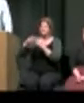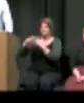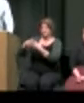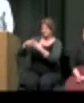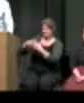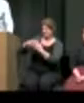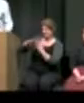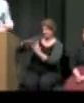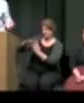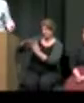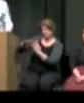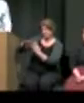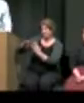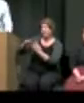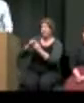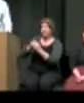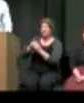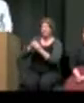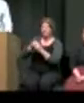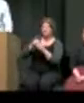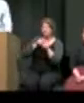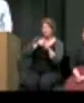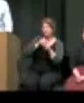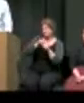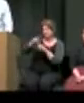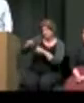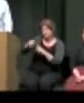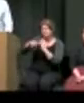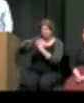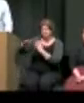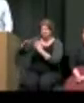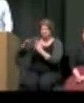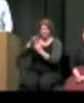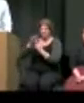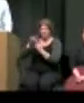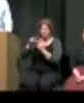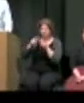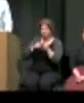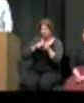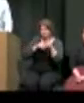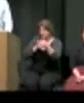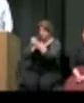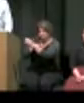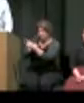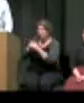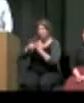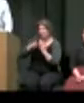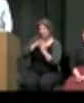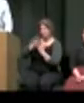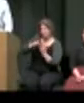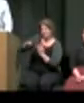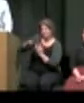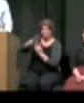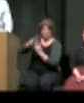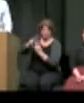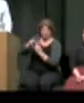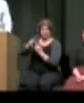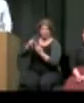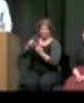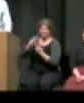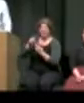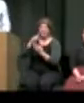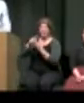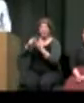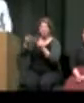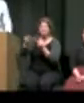able to pump that along with truck it. So we have the option to do either or. So another thing we learned was just how soft it was